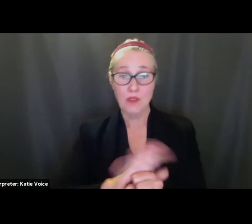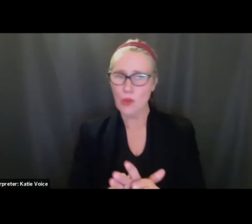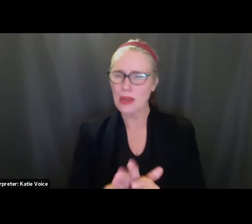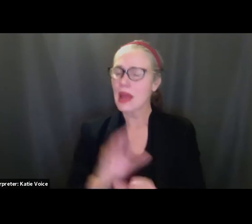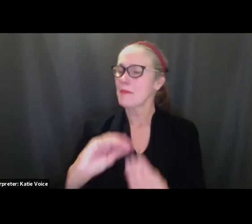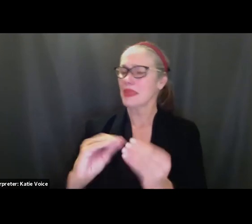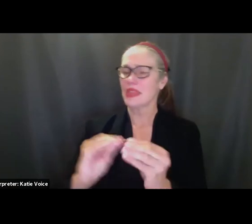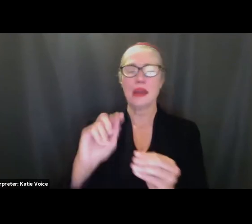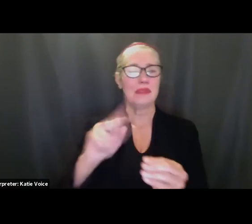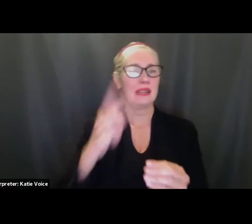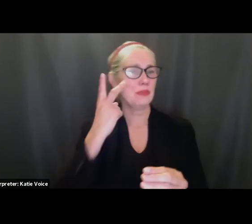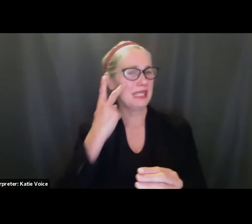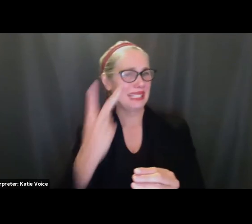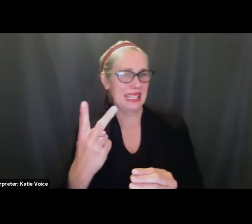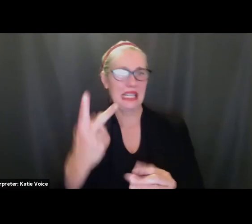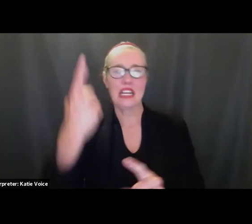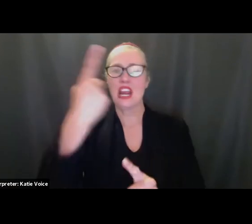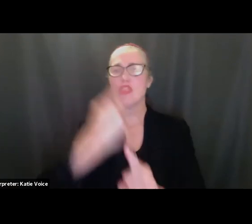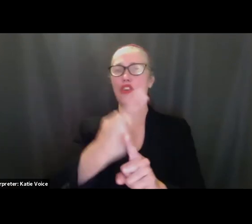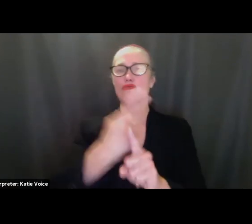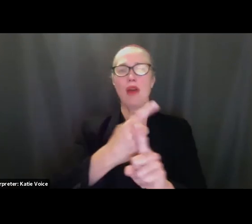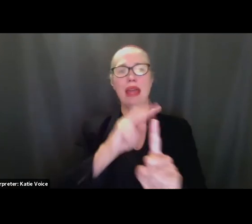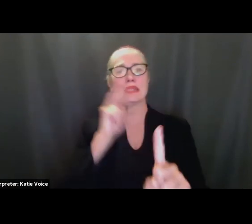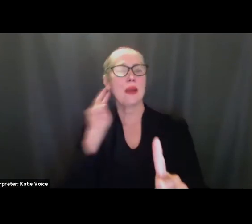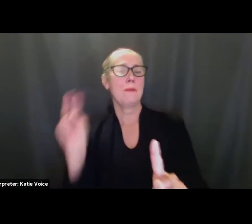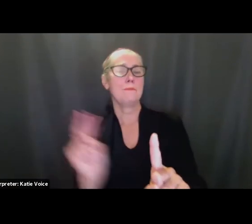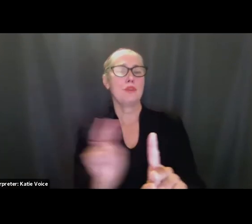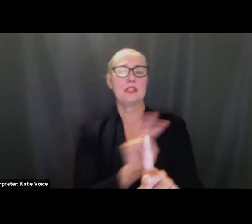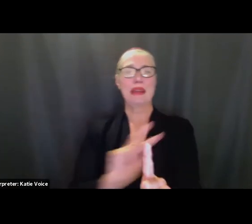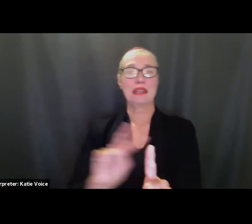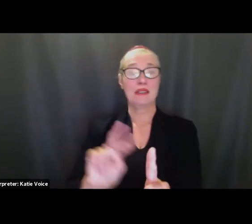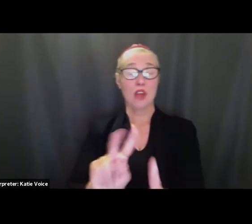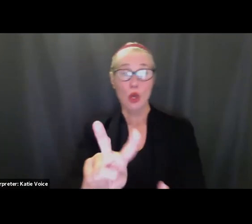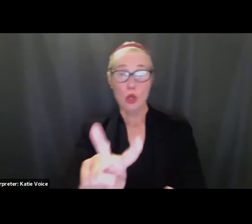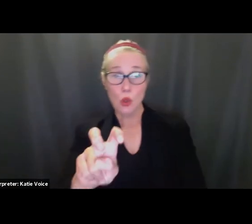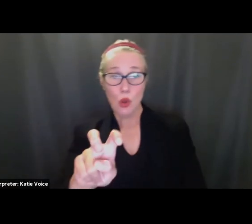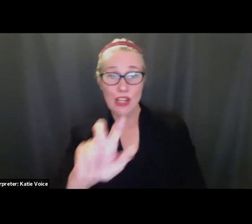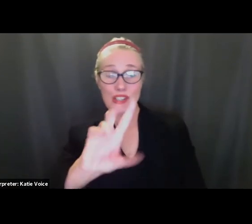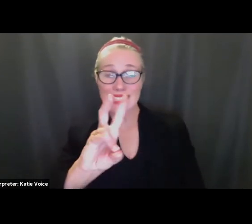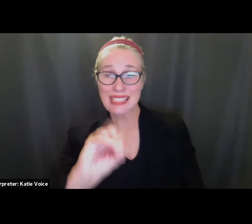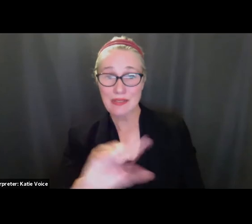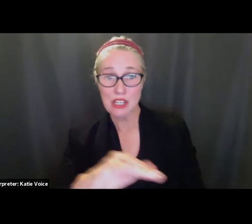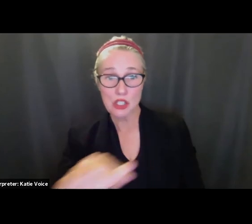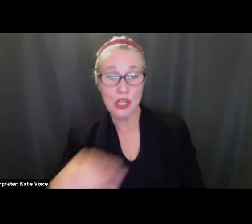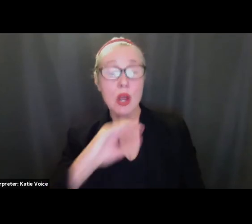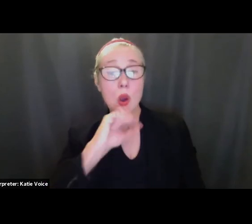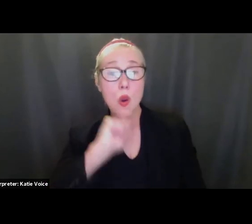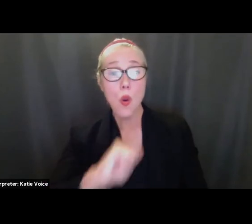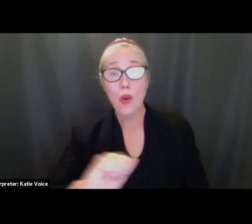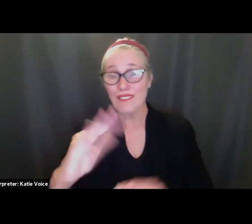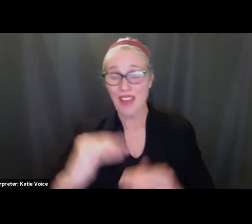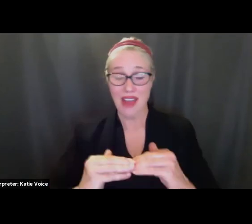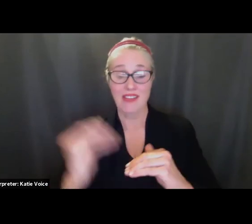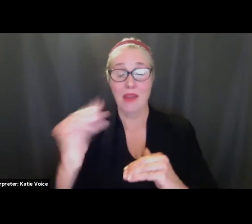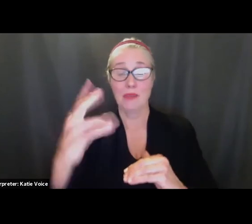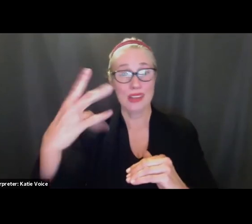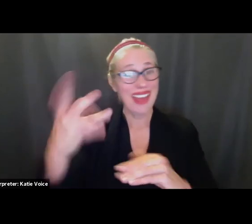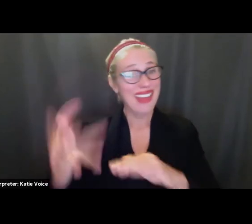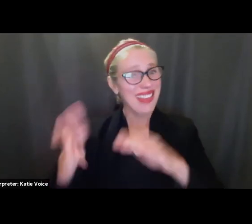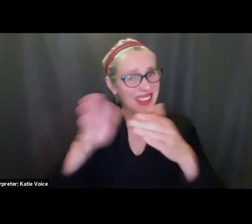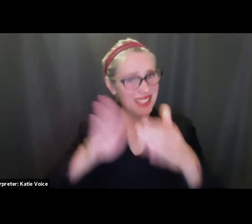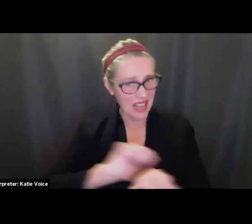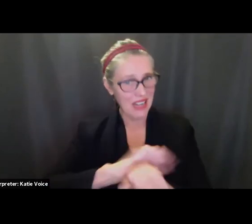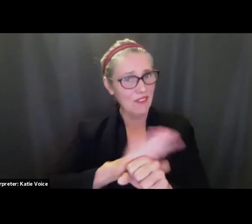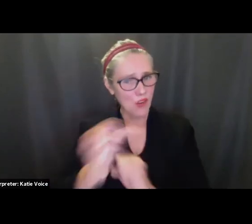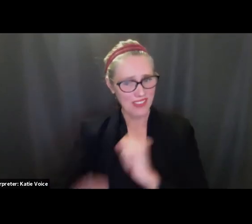the right perspective because about 270 children aged 5 up to 17 died of covet this